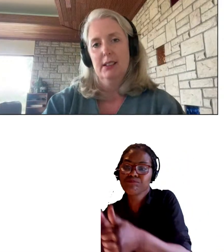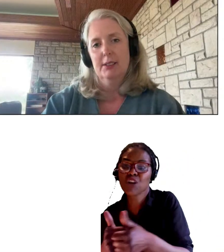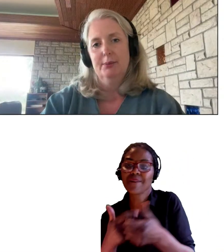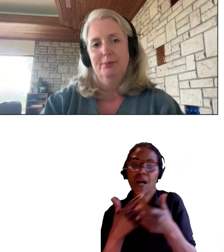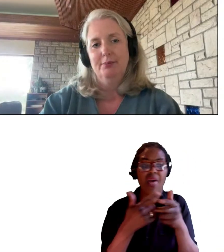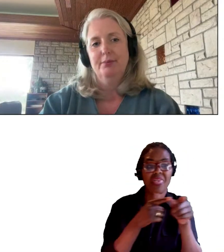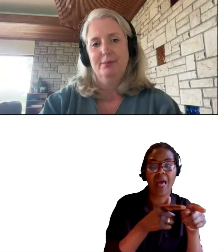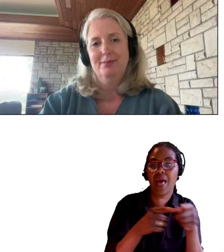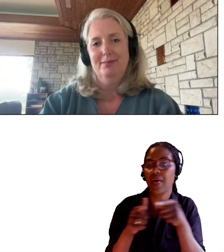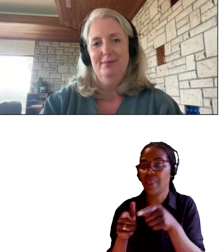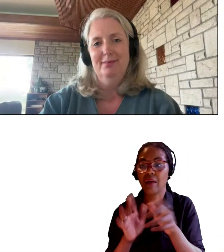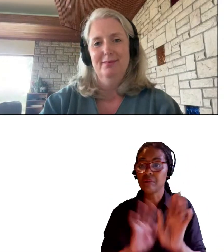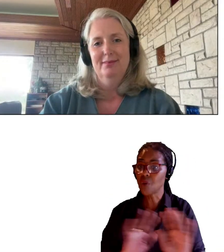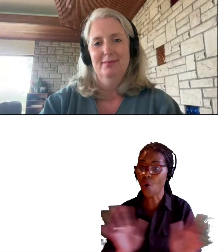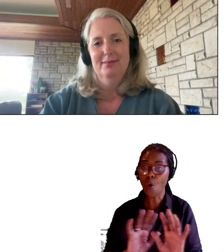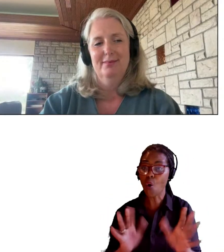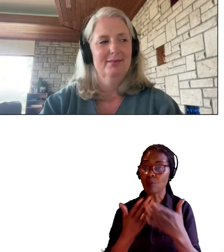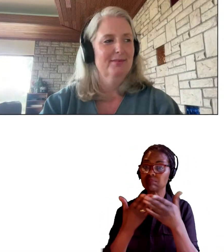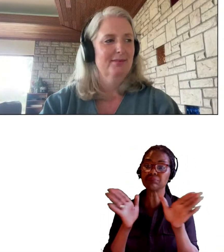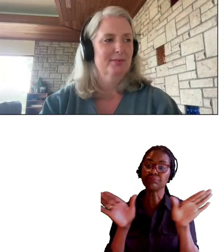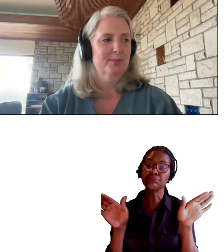process.